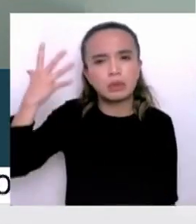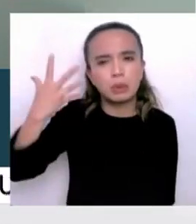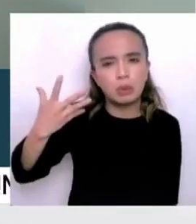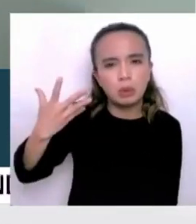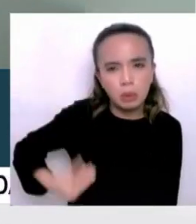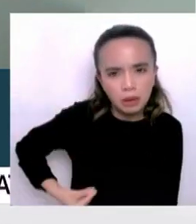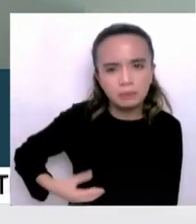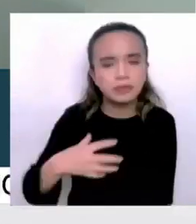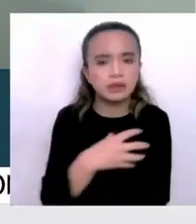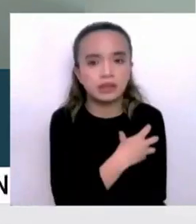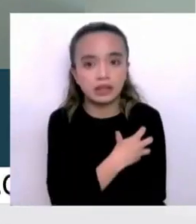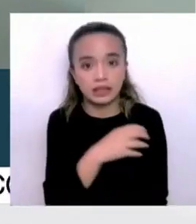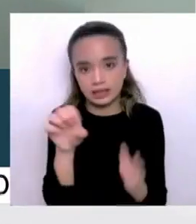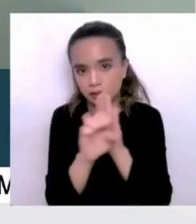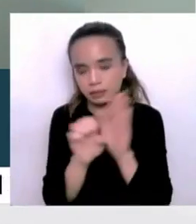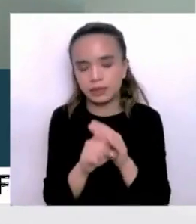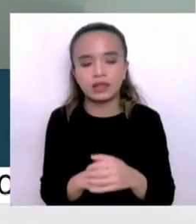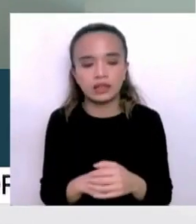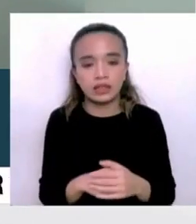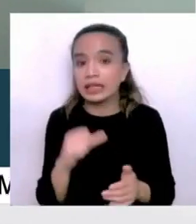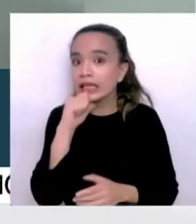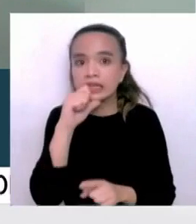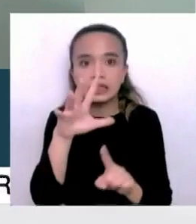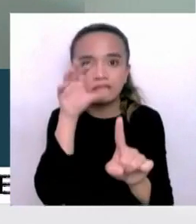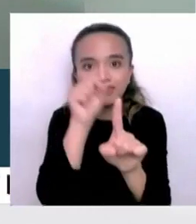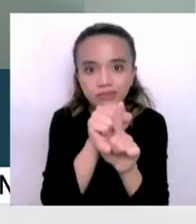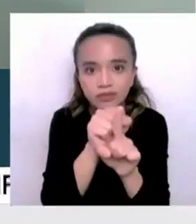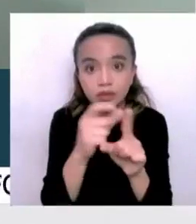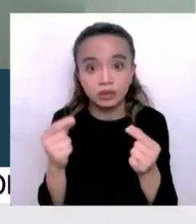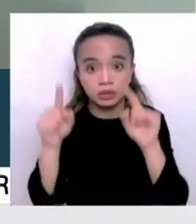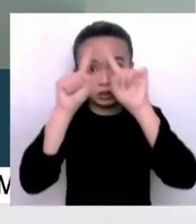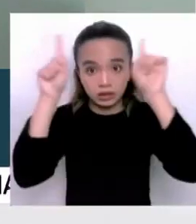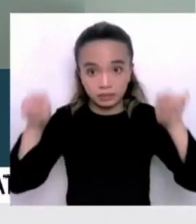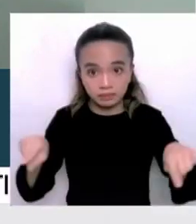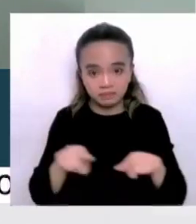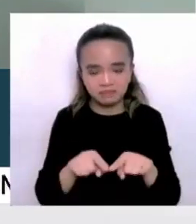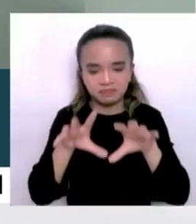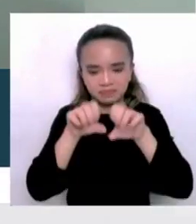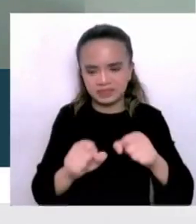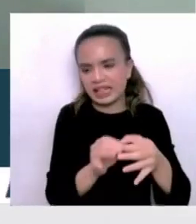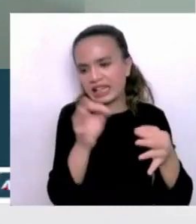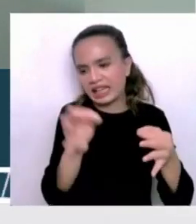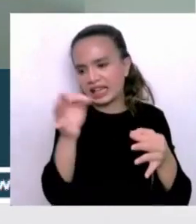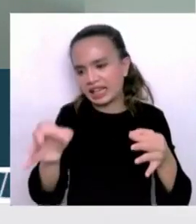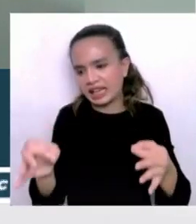na huli yan, pag may pera, napakatagal ang warrant of arrest. Second,